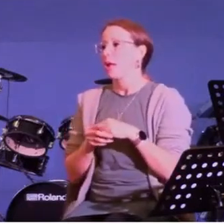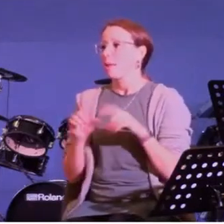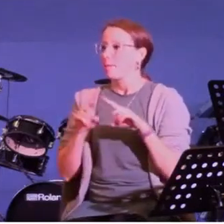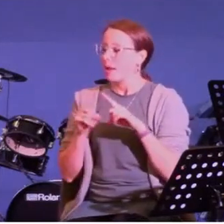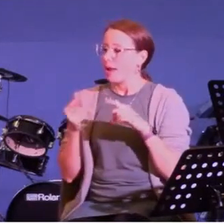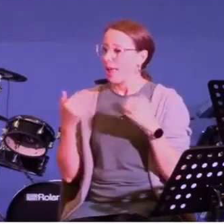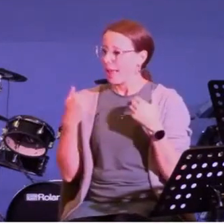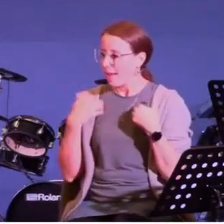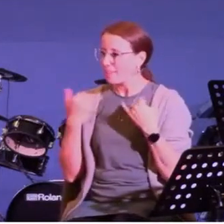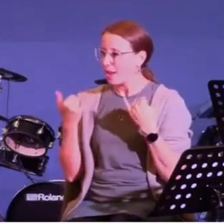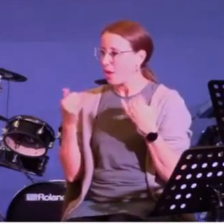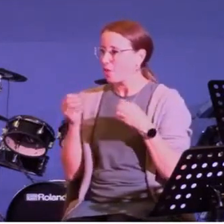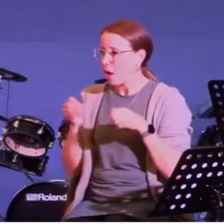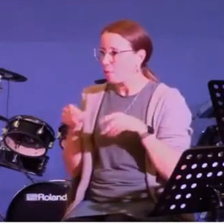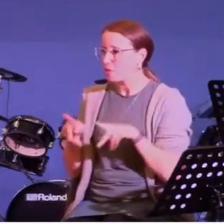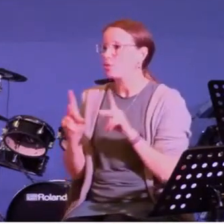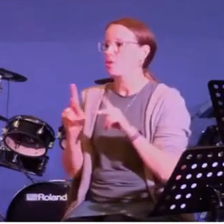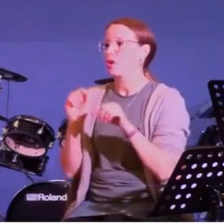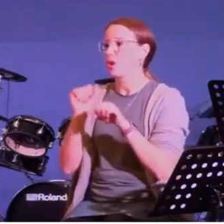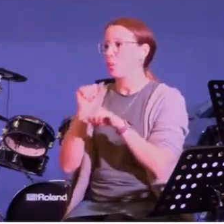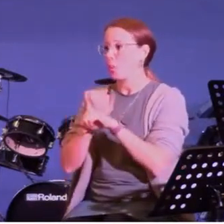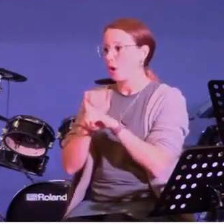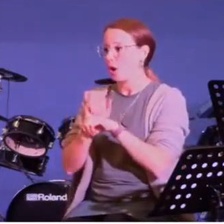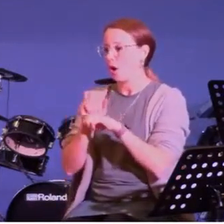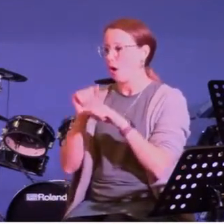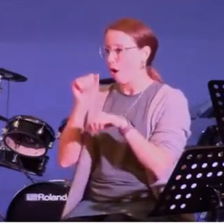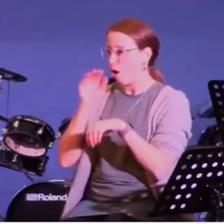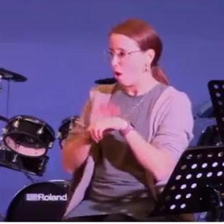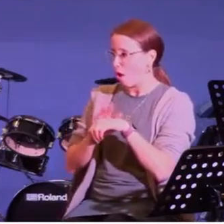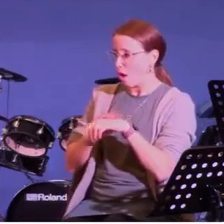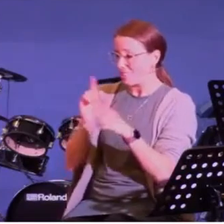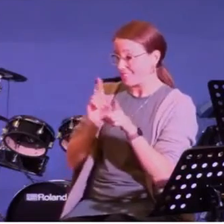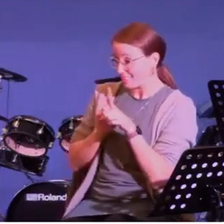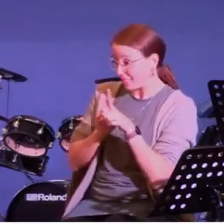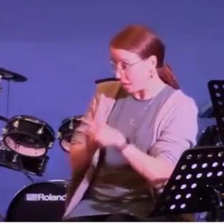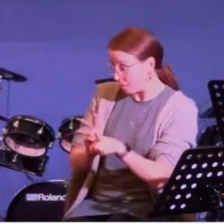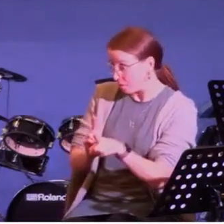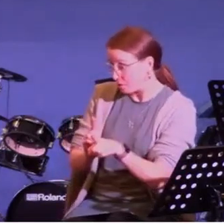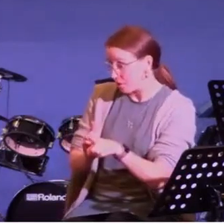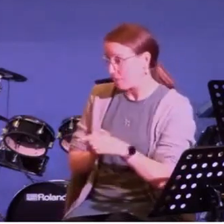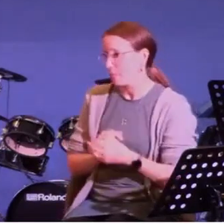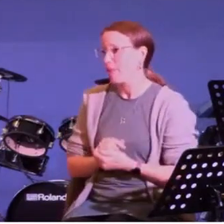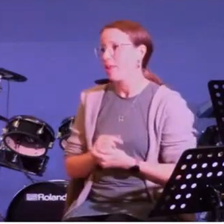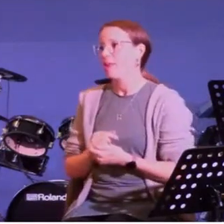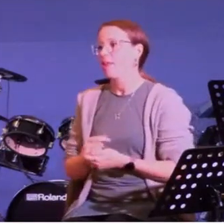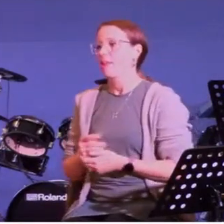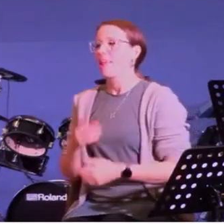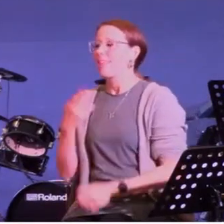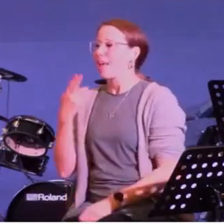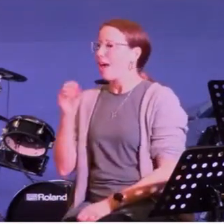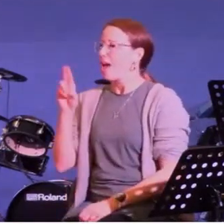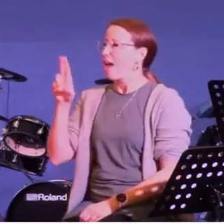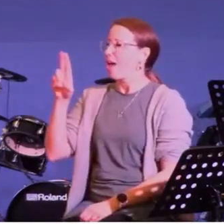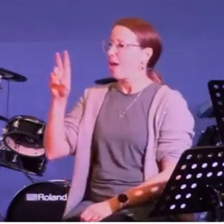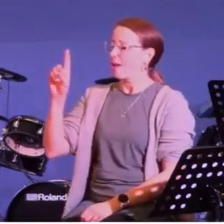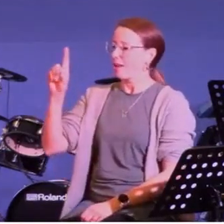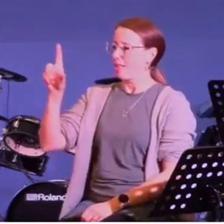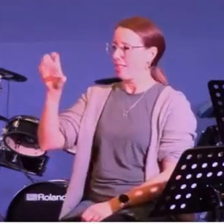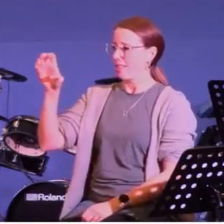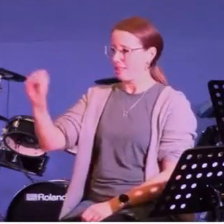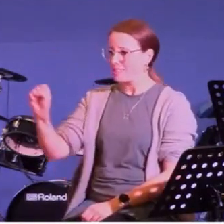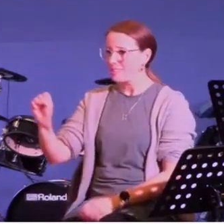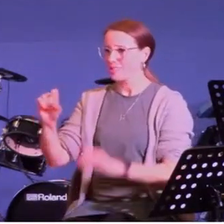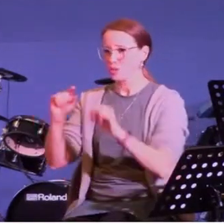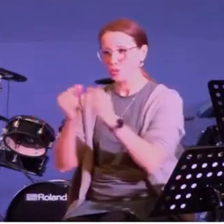had the opportunity to, number one, actually work on our discipleship. You guys have heard some things about huddles and playbooks and stuff like that. I had spent a year